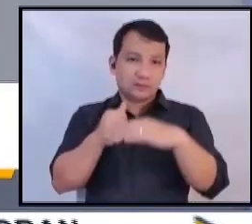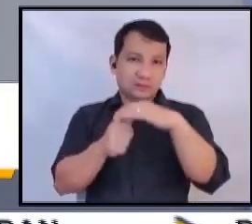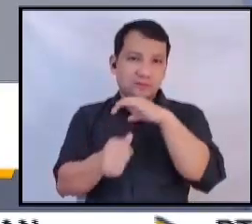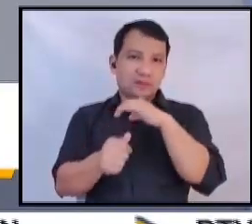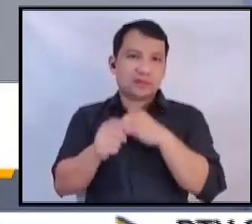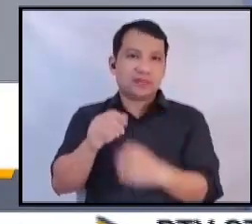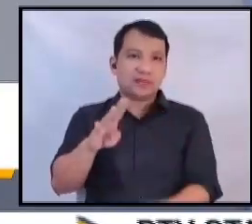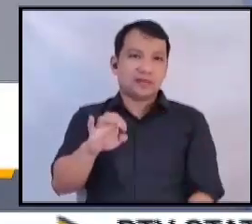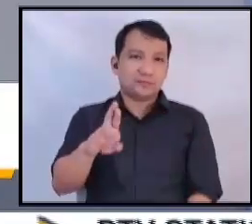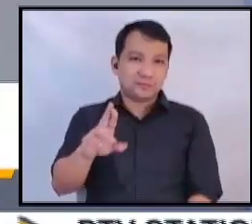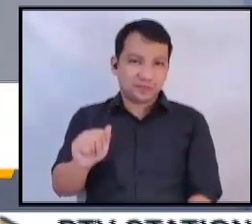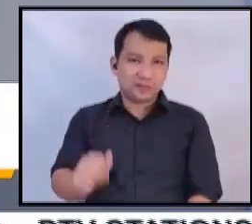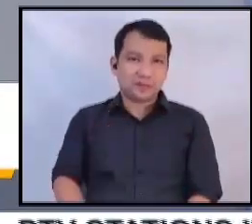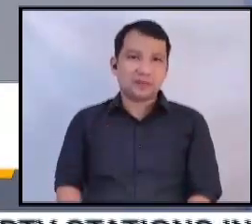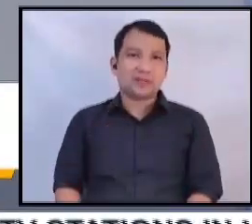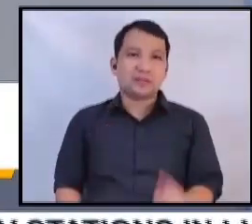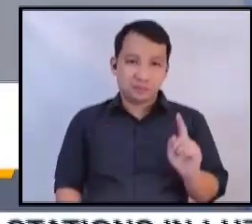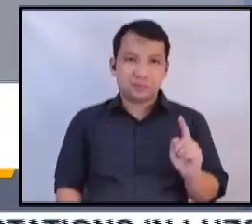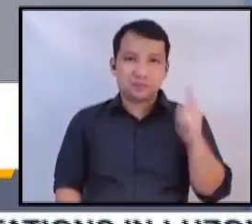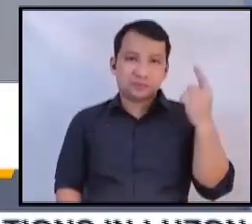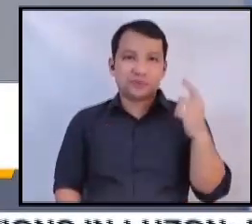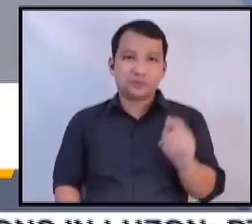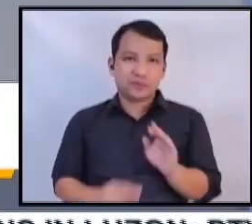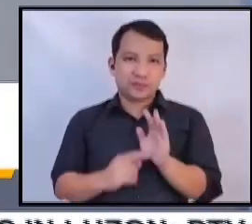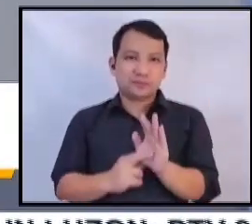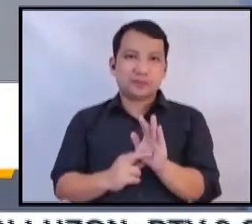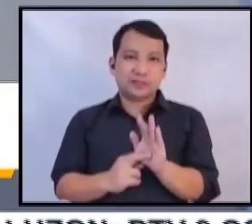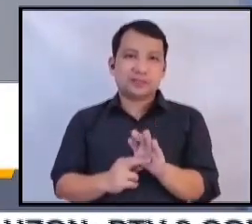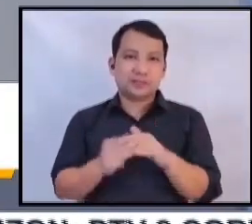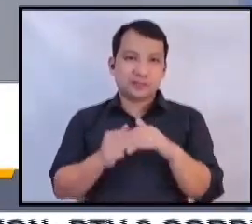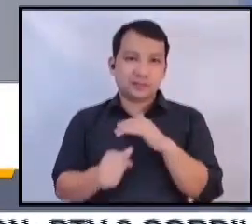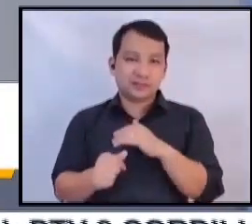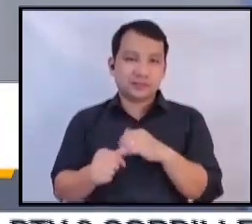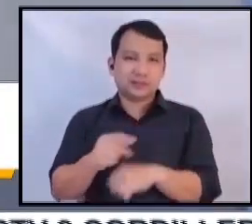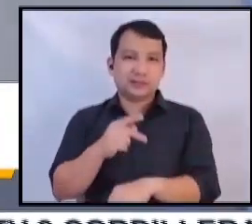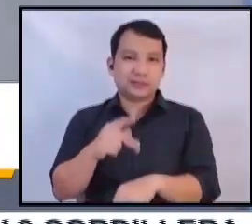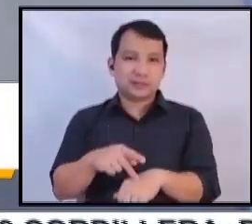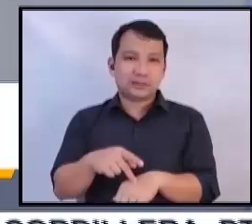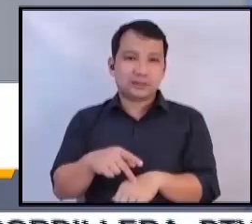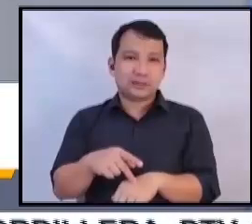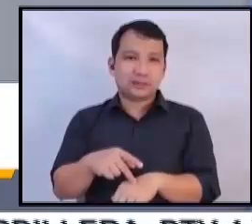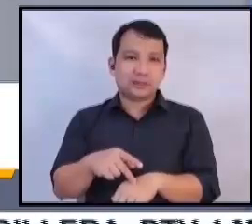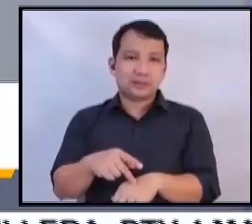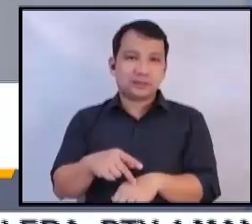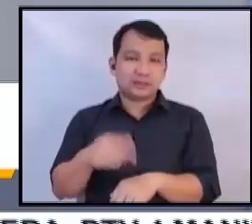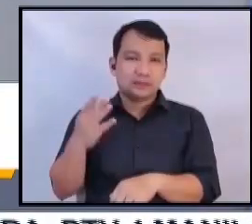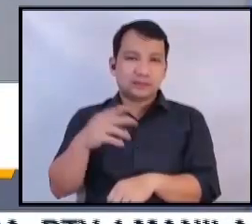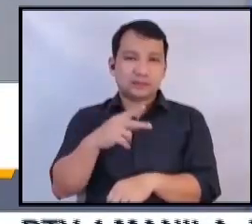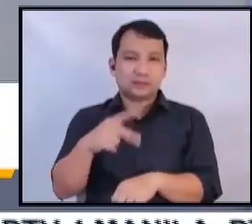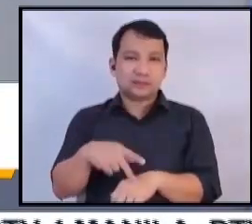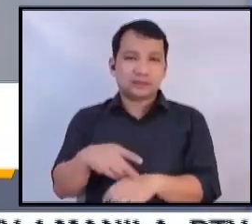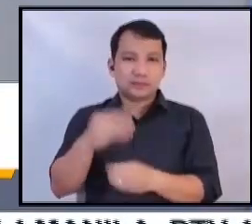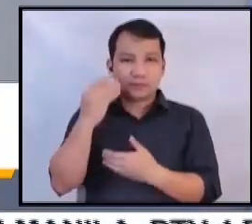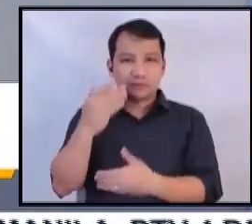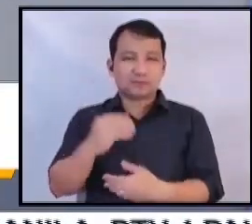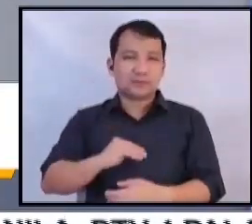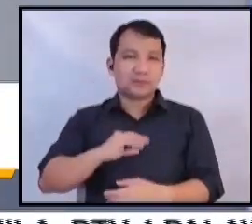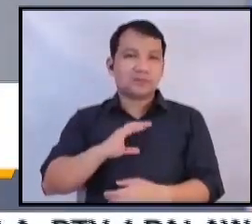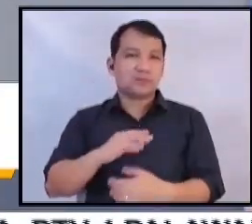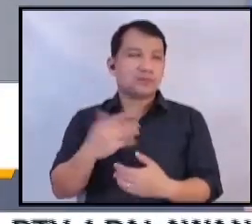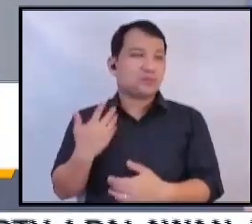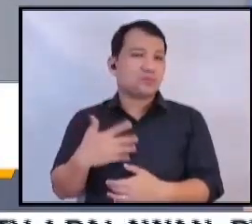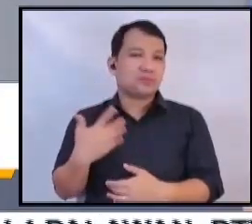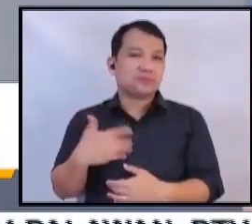First ever representative of Abra in Binibining Pilipinas. And you know, it's just so fulfilling to see how proud